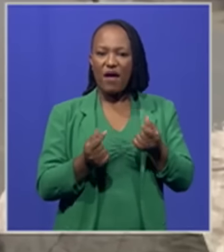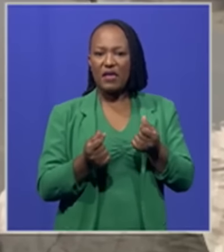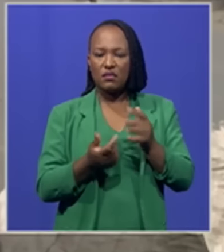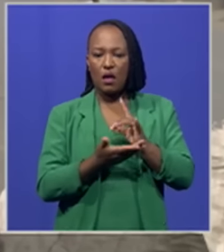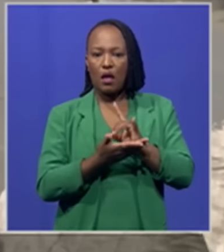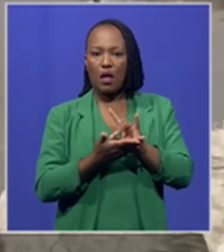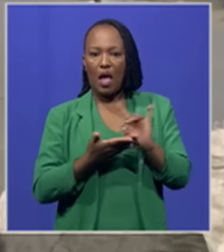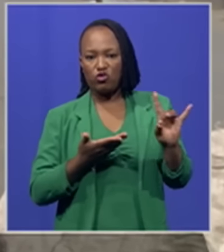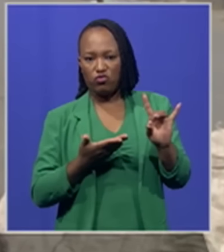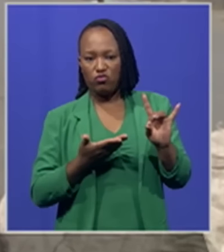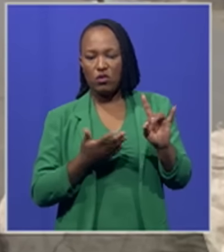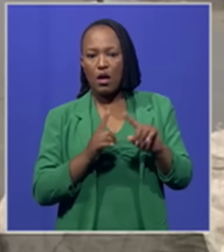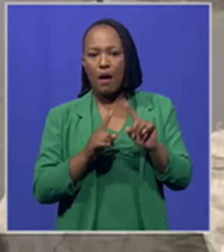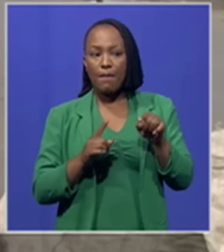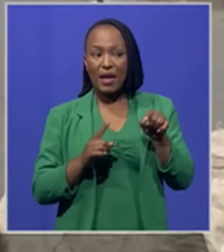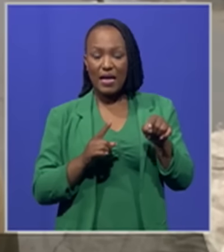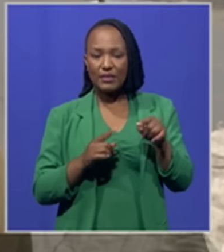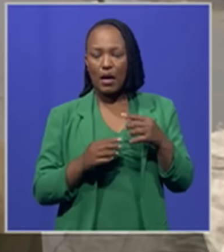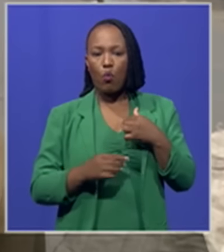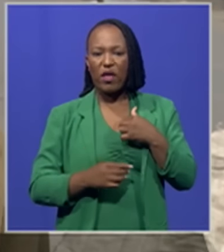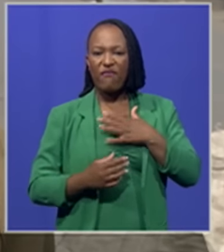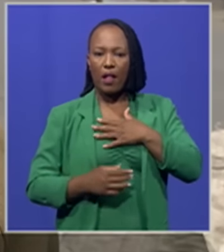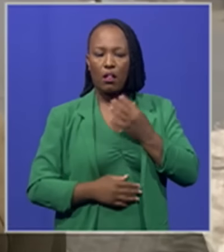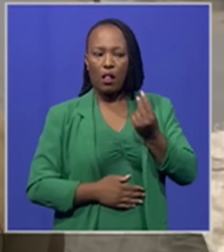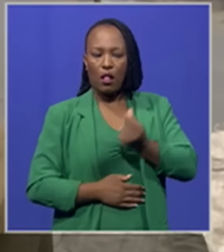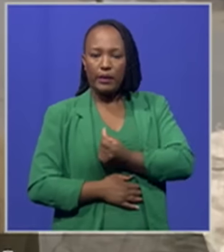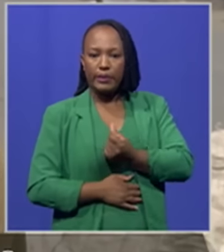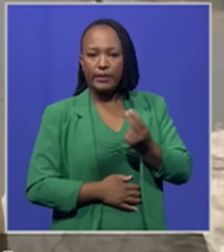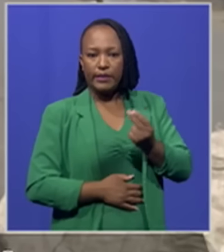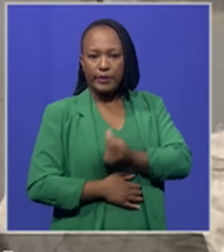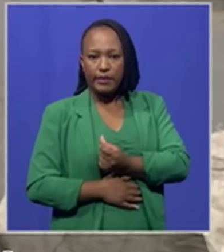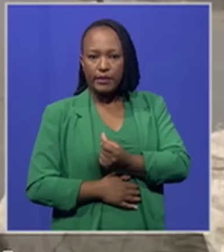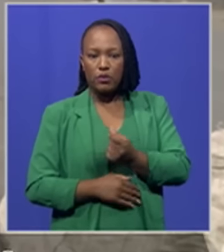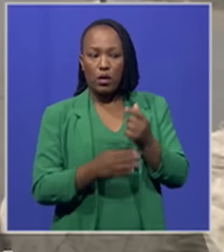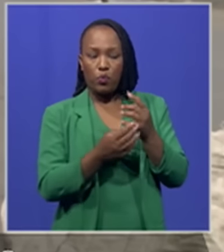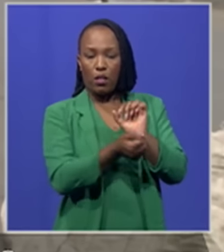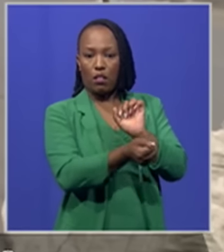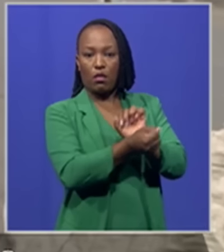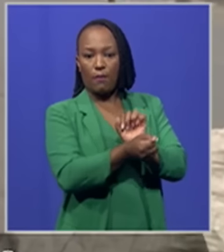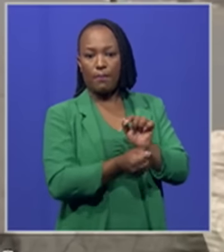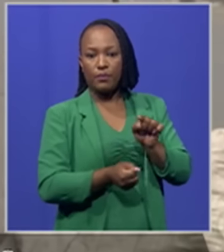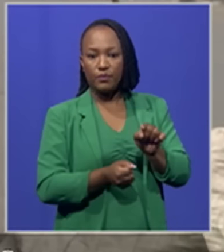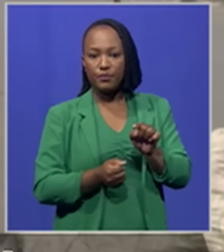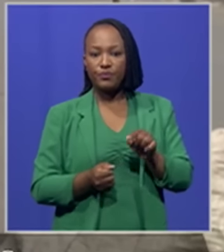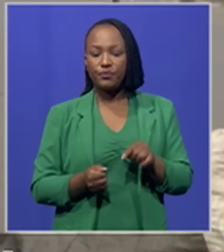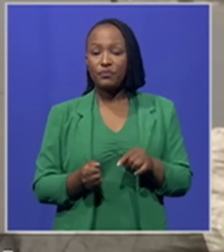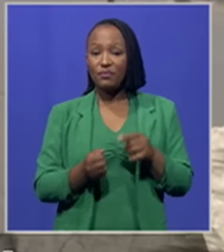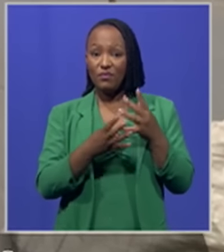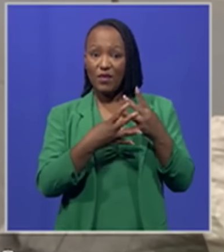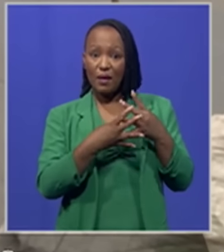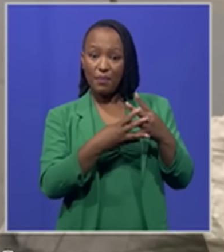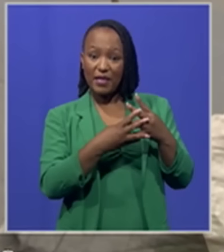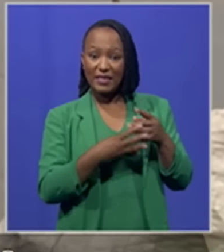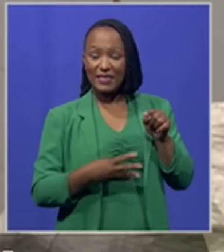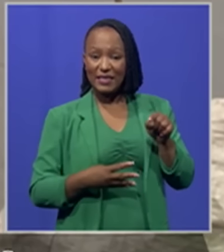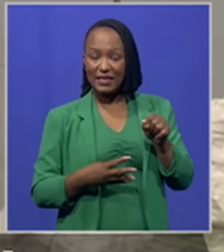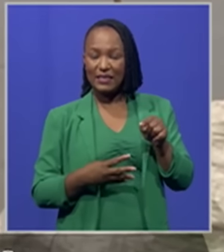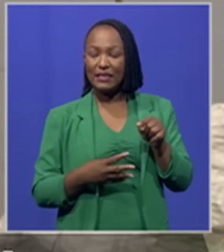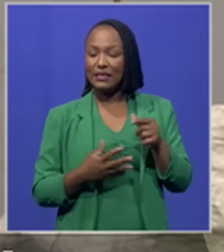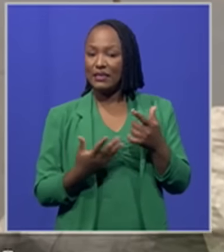the end, we get regret from prison. Even prison teaches us other things.